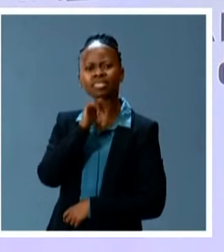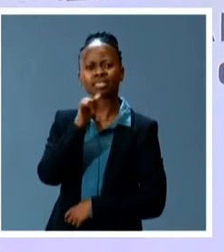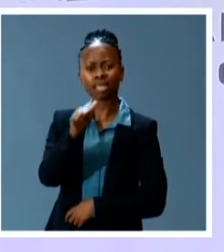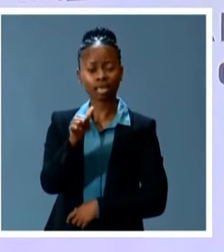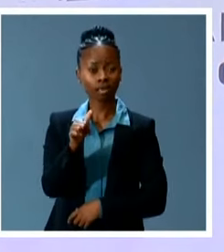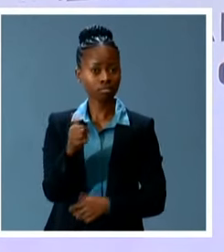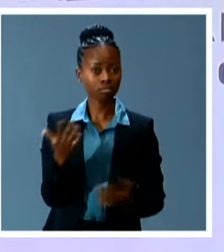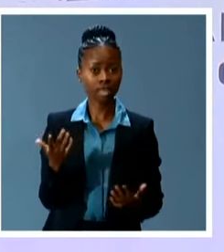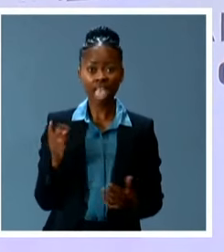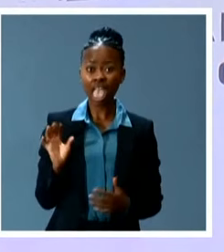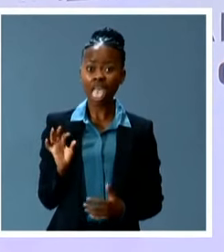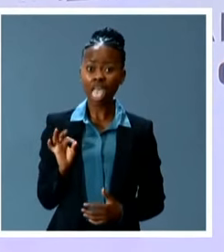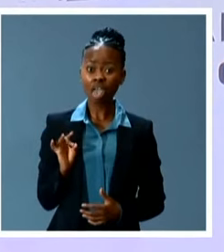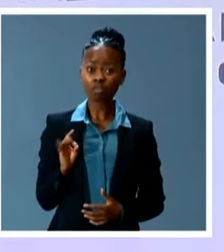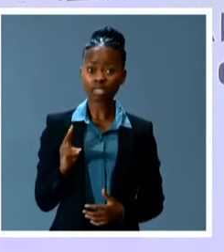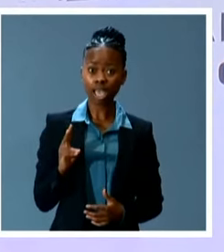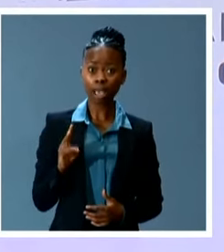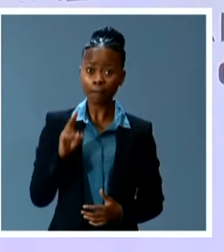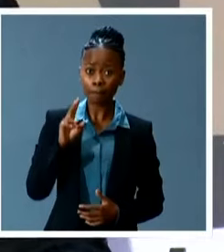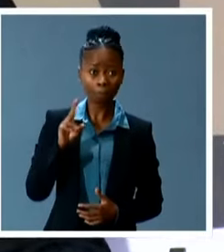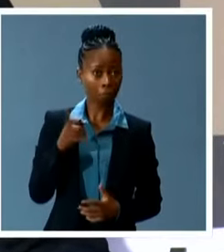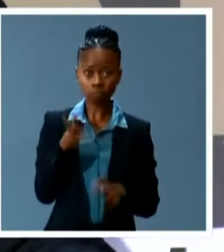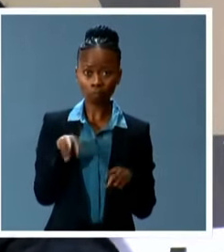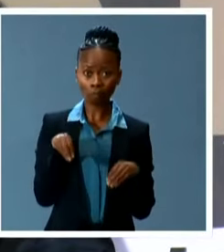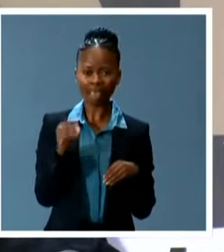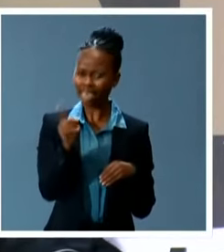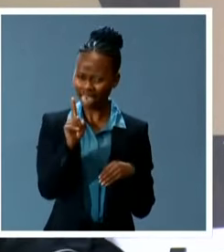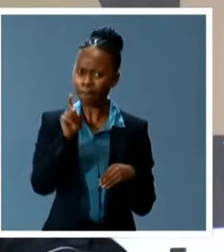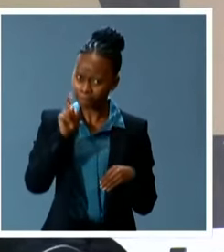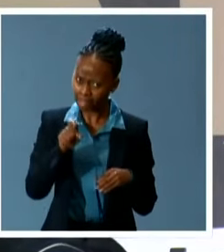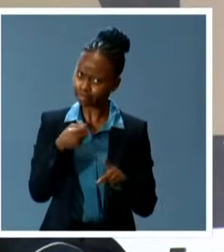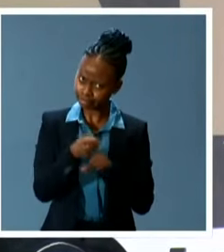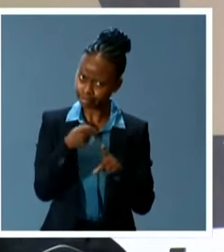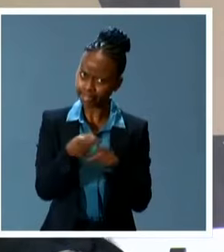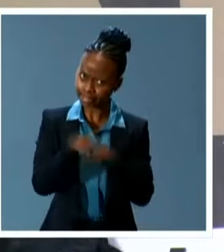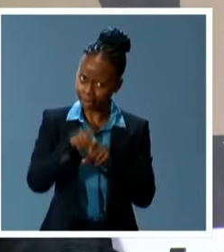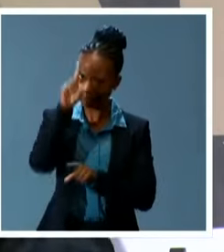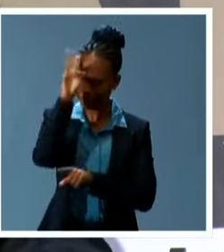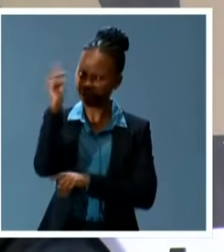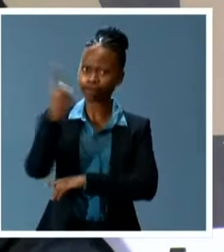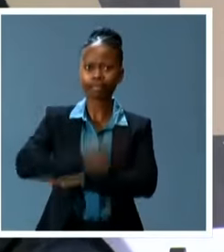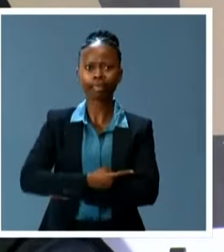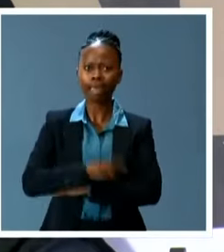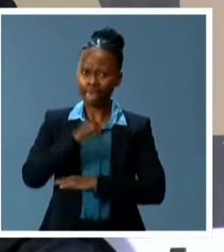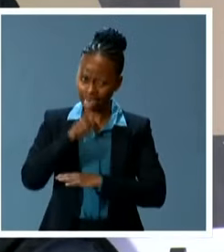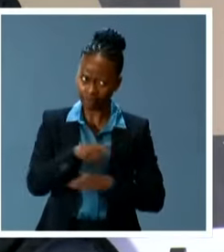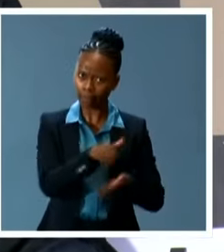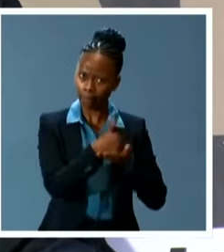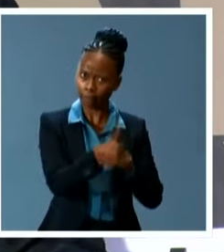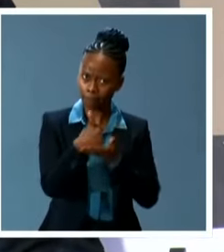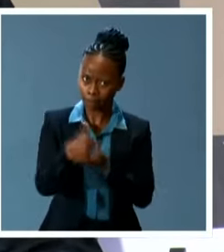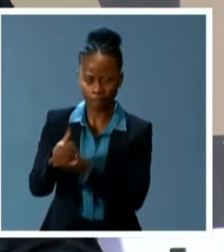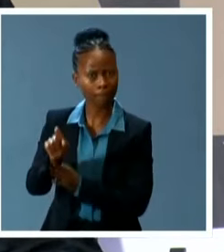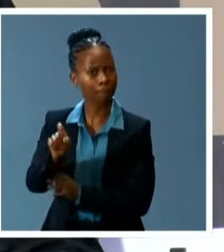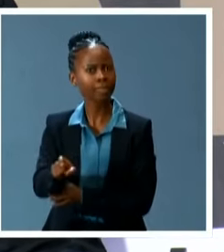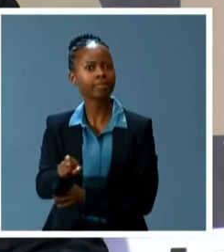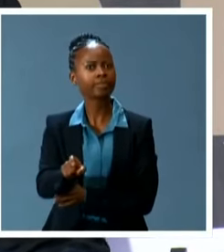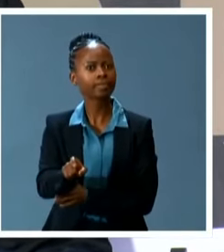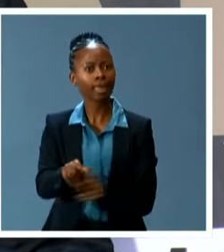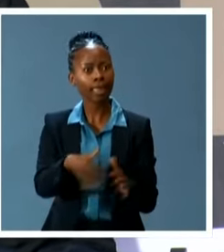every day a Mandela Day. He listens to the views and the demands of society's